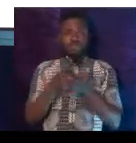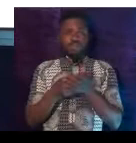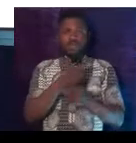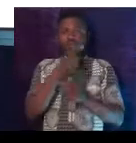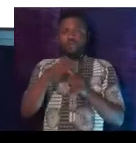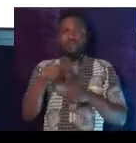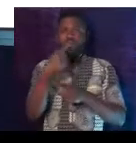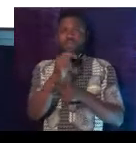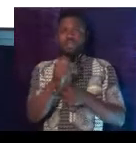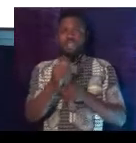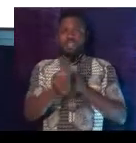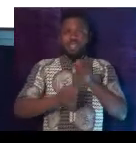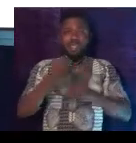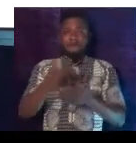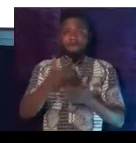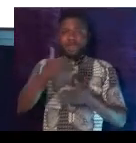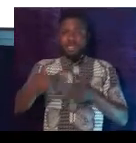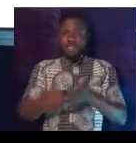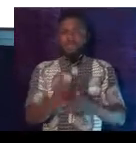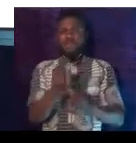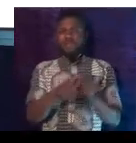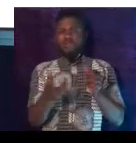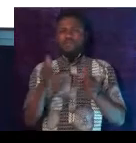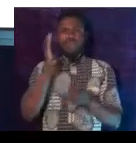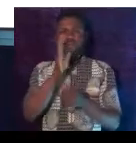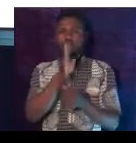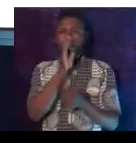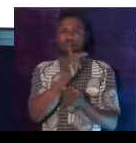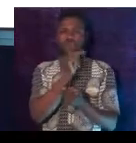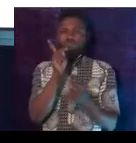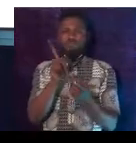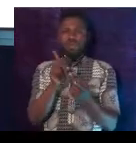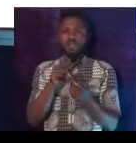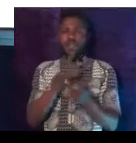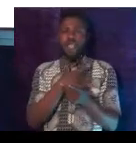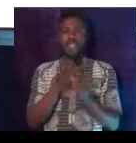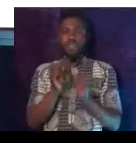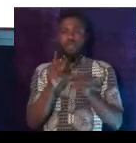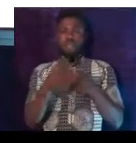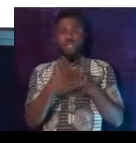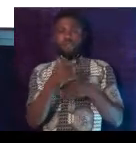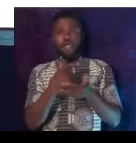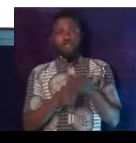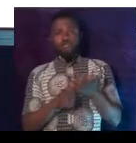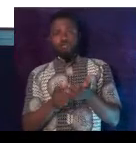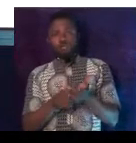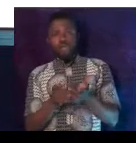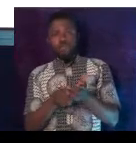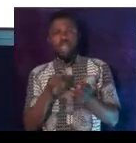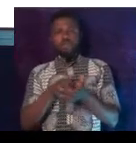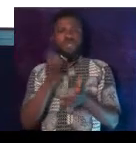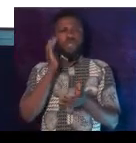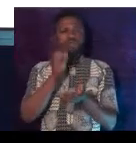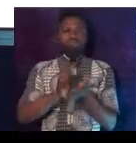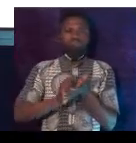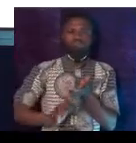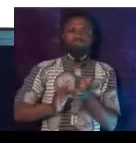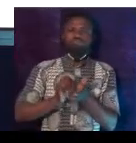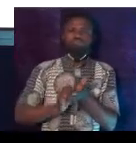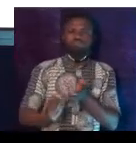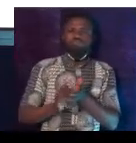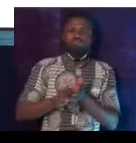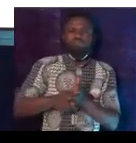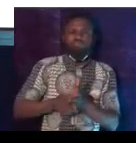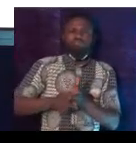it before, when the tire is bought newly, you see that everything will be very, very okay. But after some times,